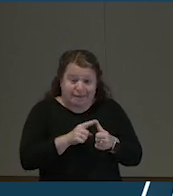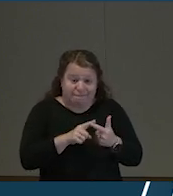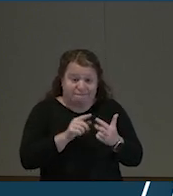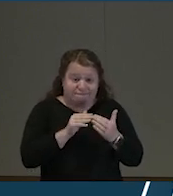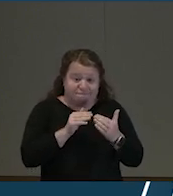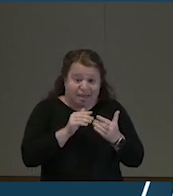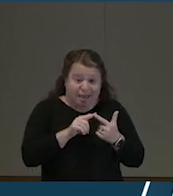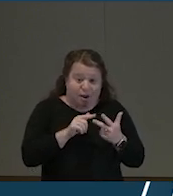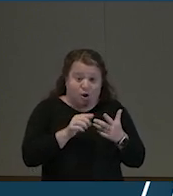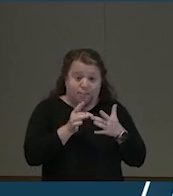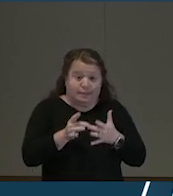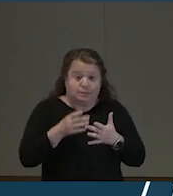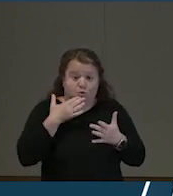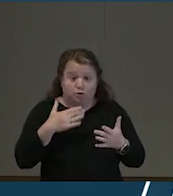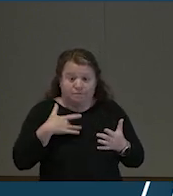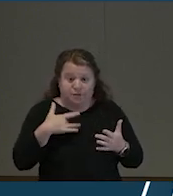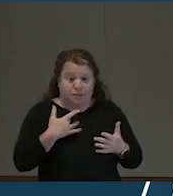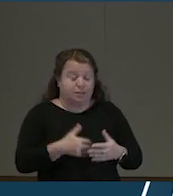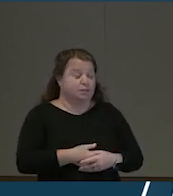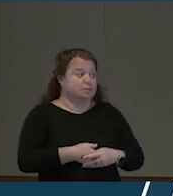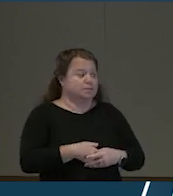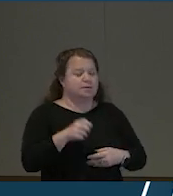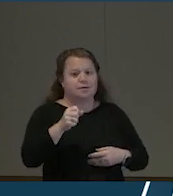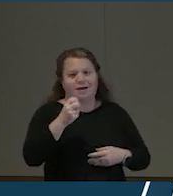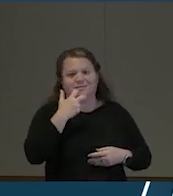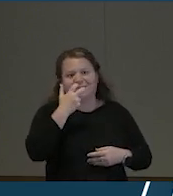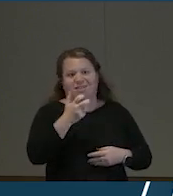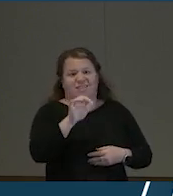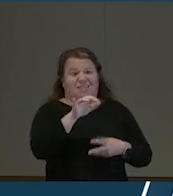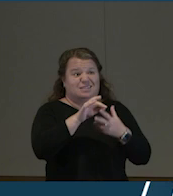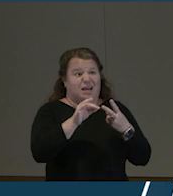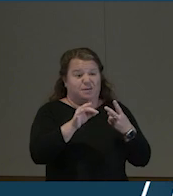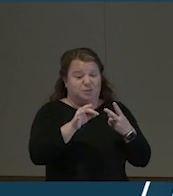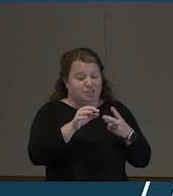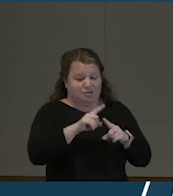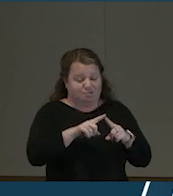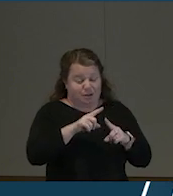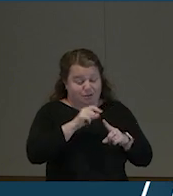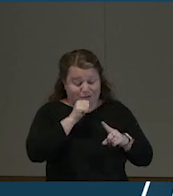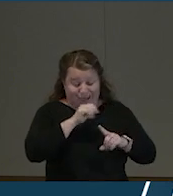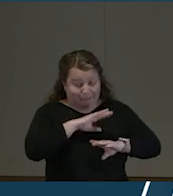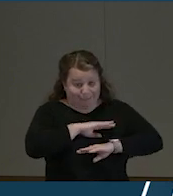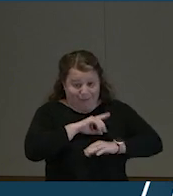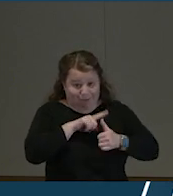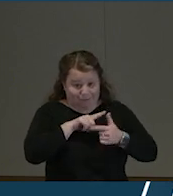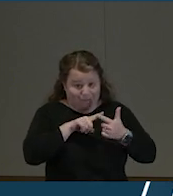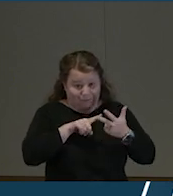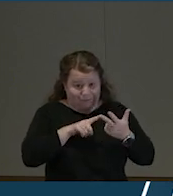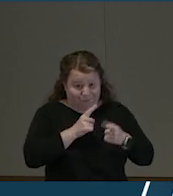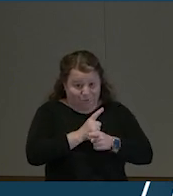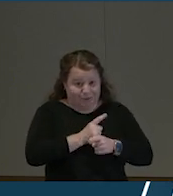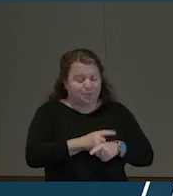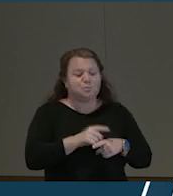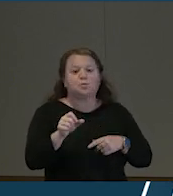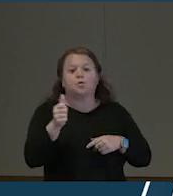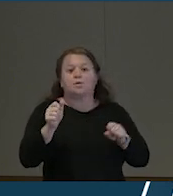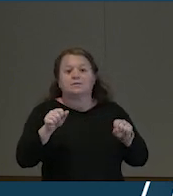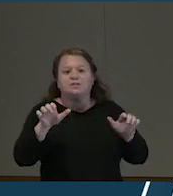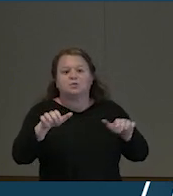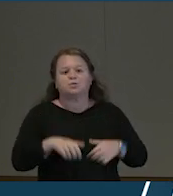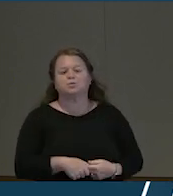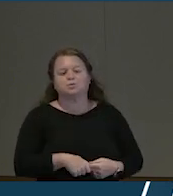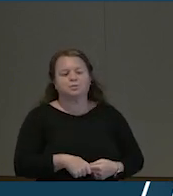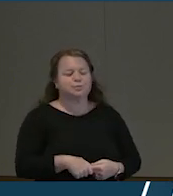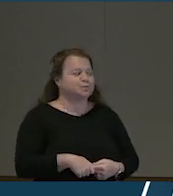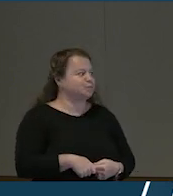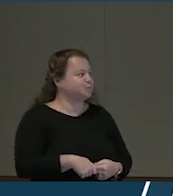to good feelings? So yes, yelling is an option, but does it meet those 3 things? No. Okay, so what else can we do, right? And we